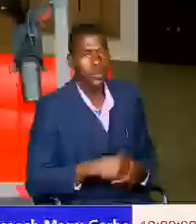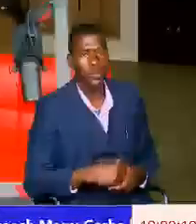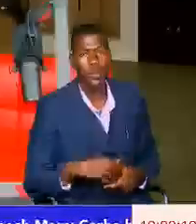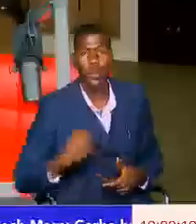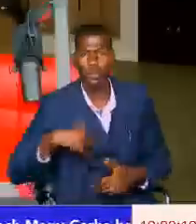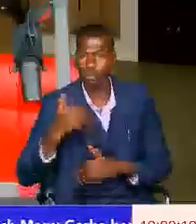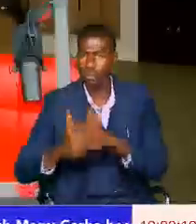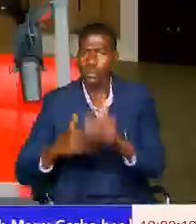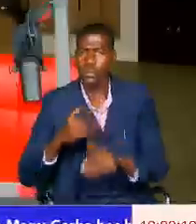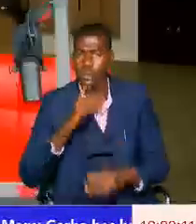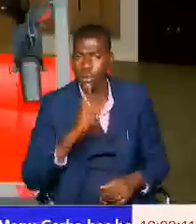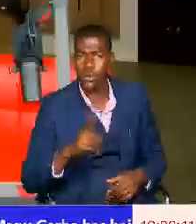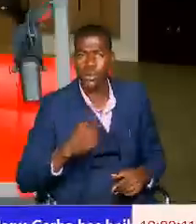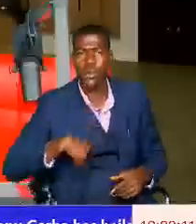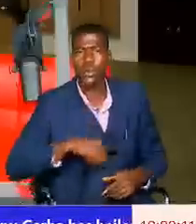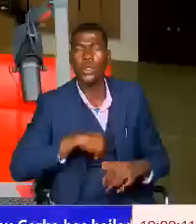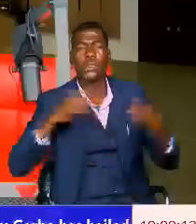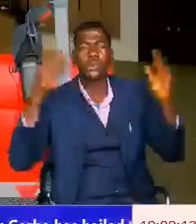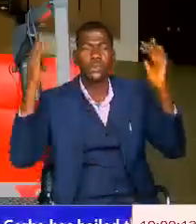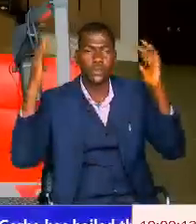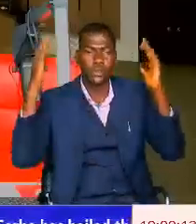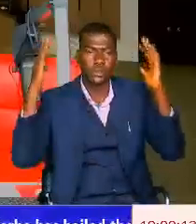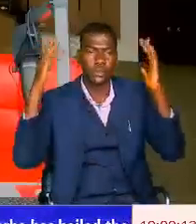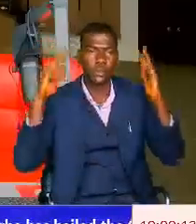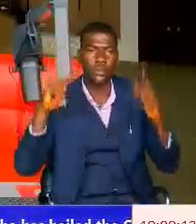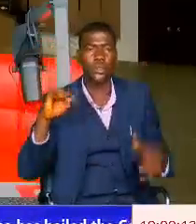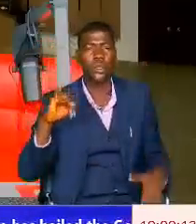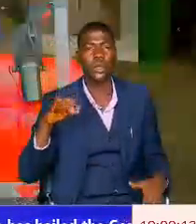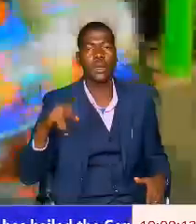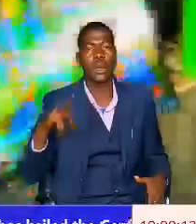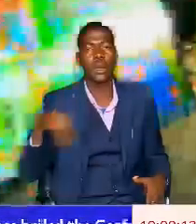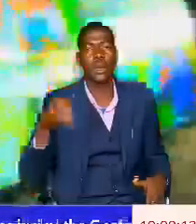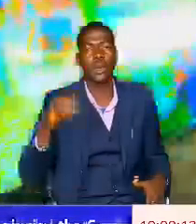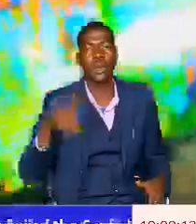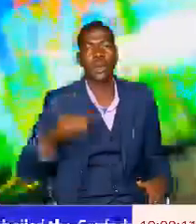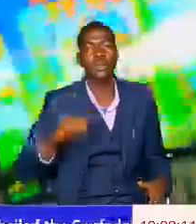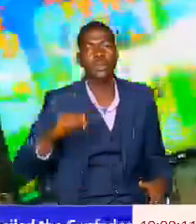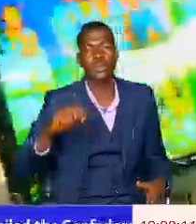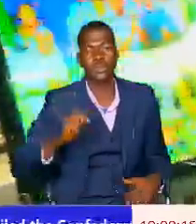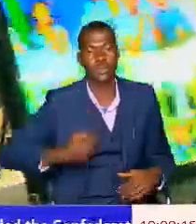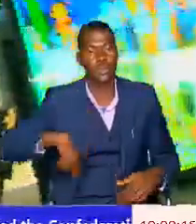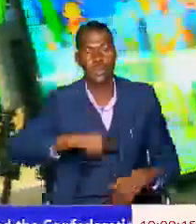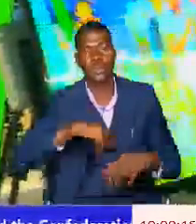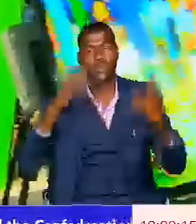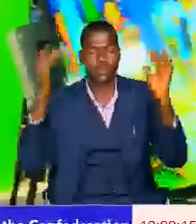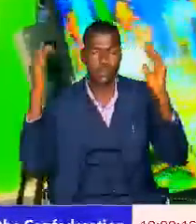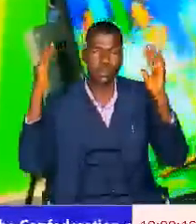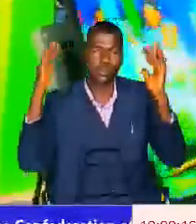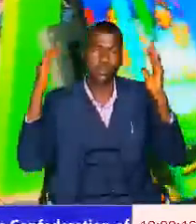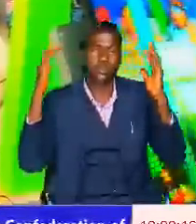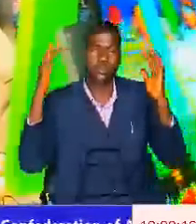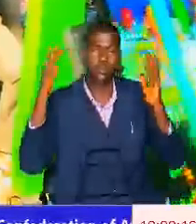Making progress? Yeah. Let's appreciate the new improved NIPOST too.